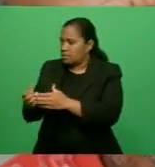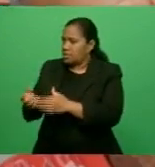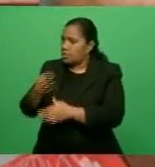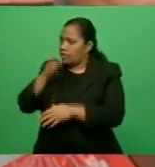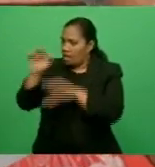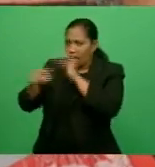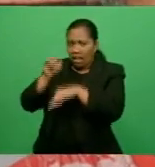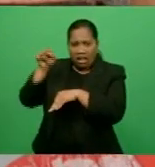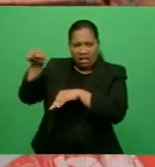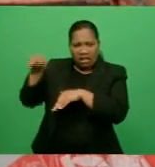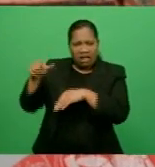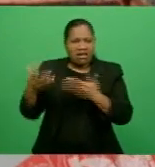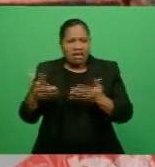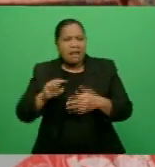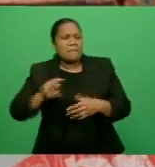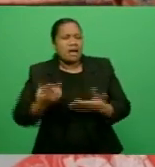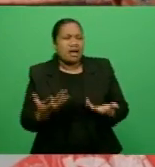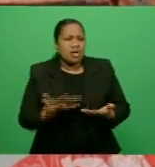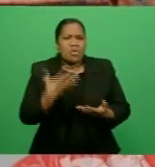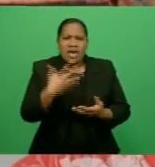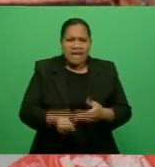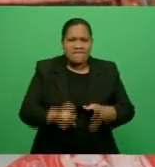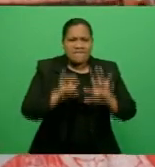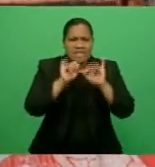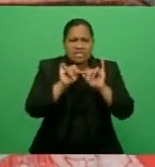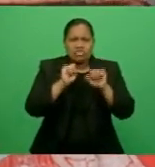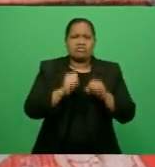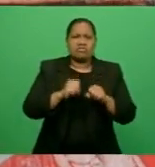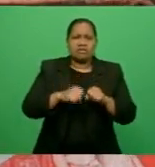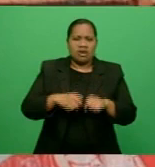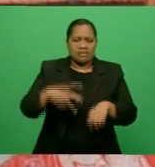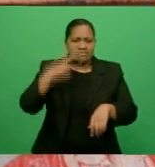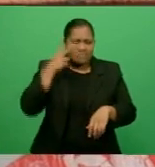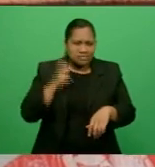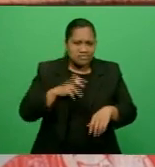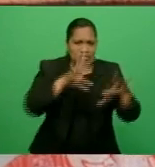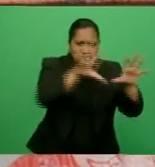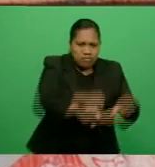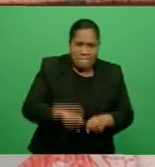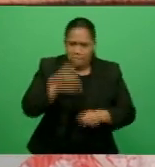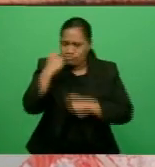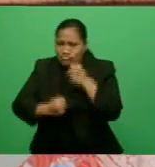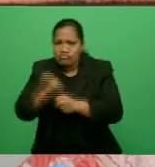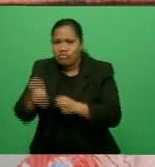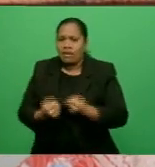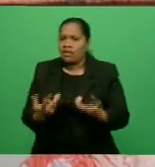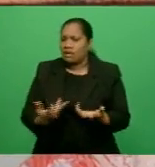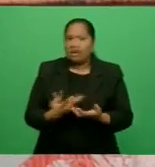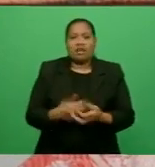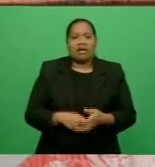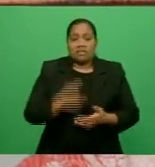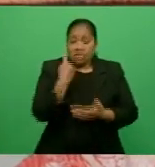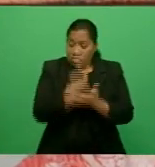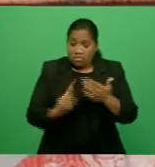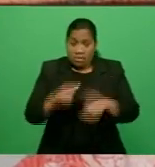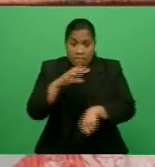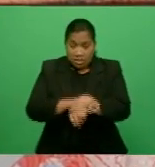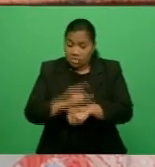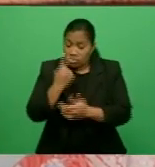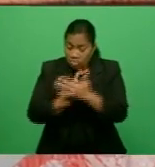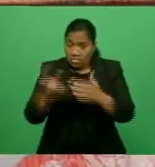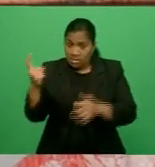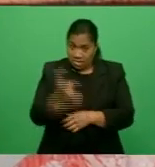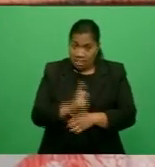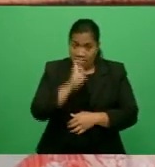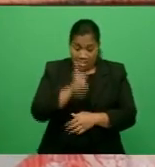We have cases of grab and run, but police never attend to these cases. They will come only if the resident committee raises the issue, then they will come and